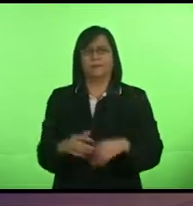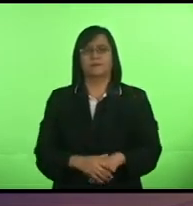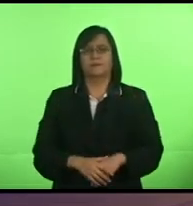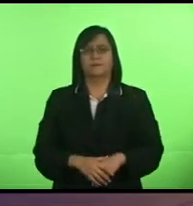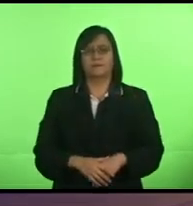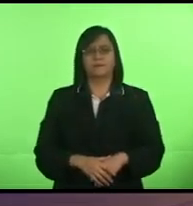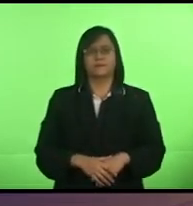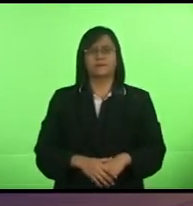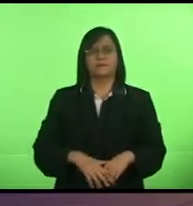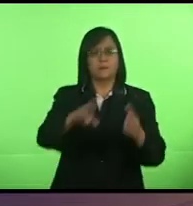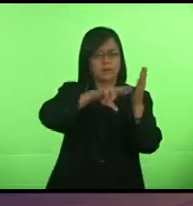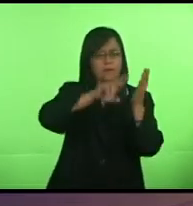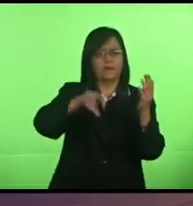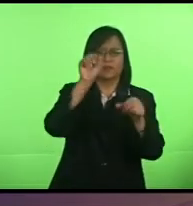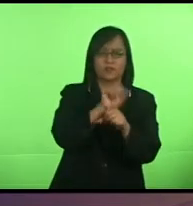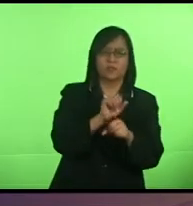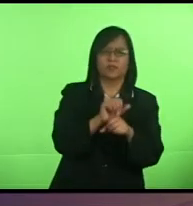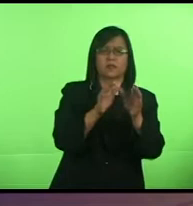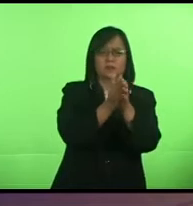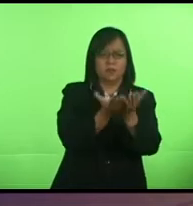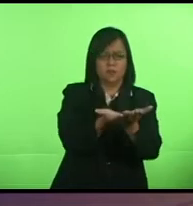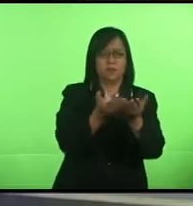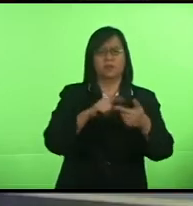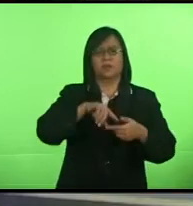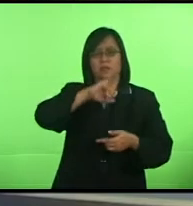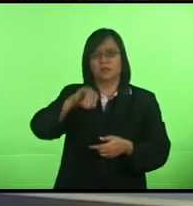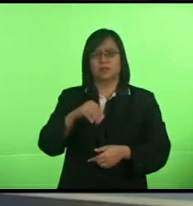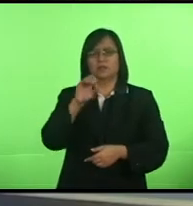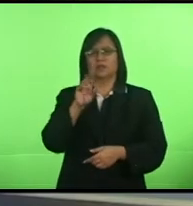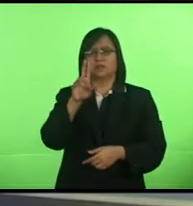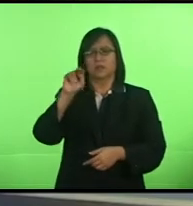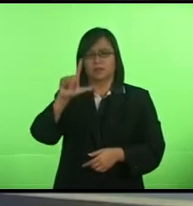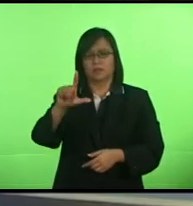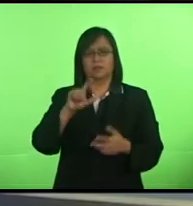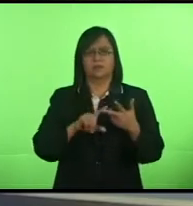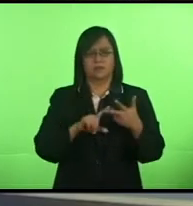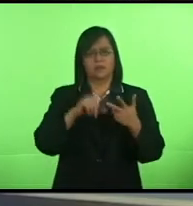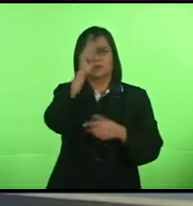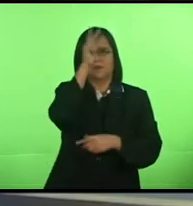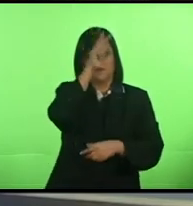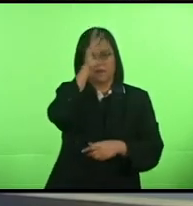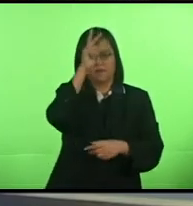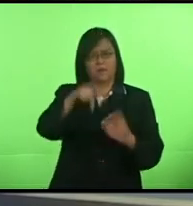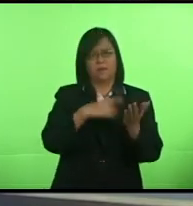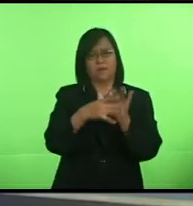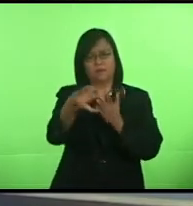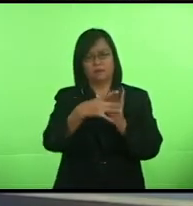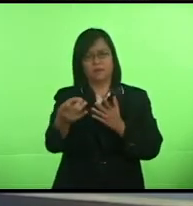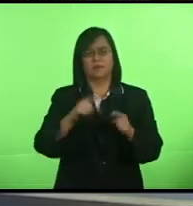reference works, books, journal articles, government publications,